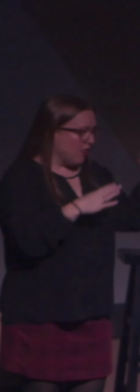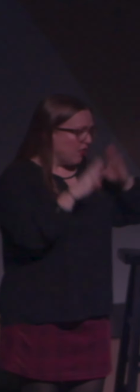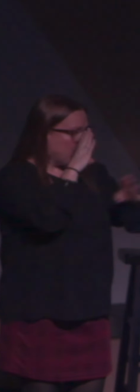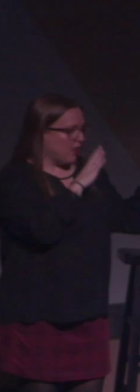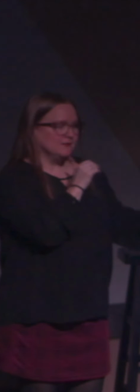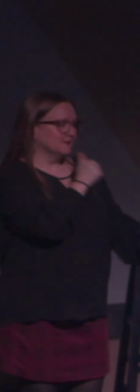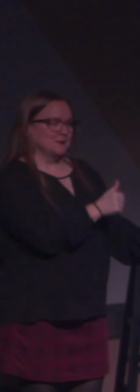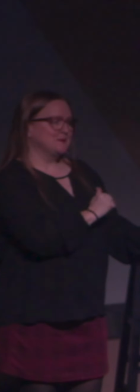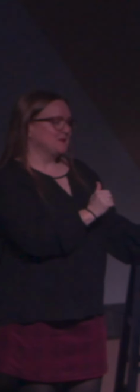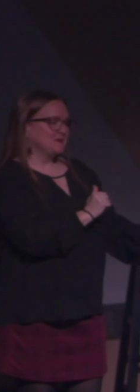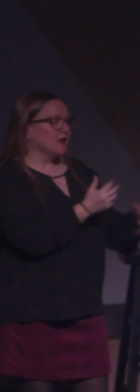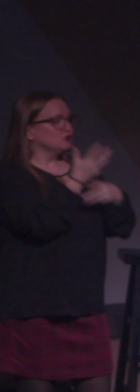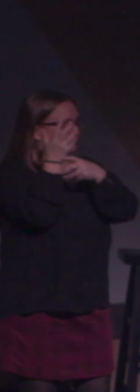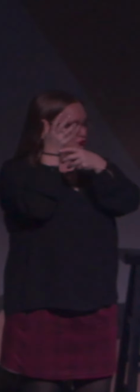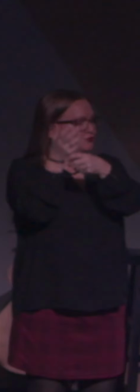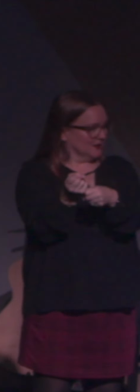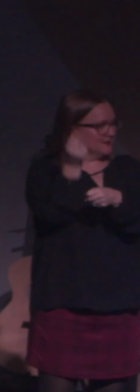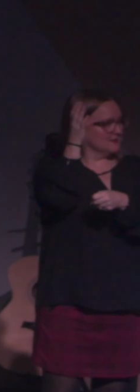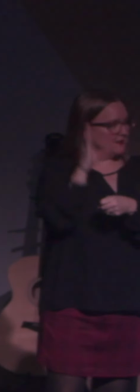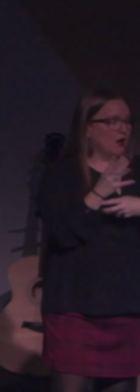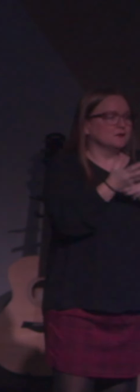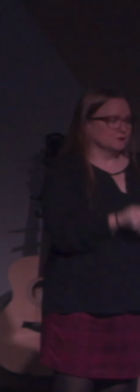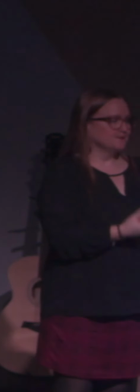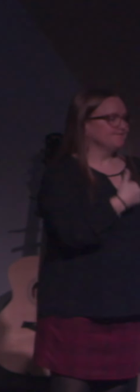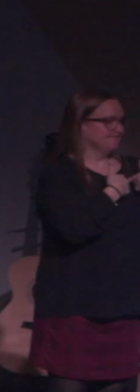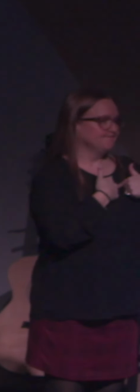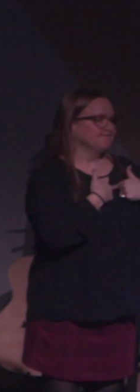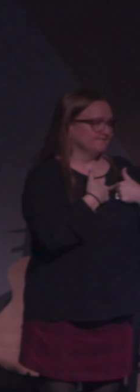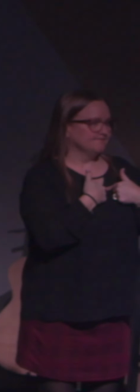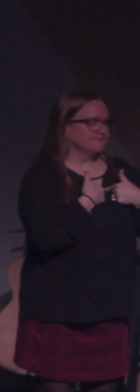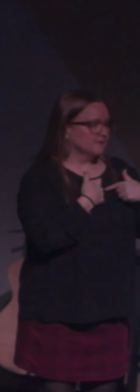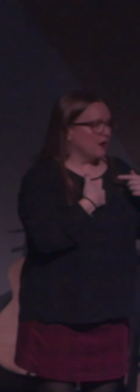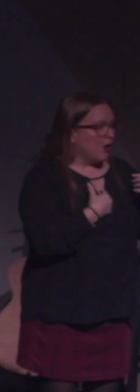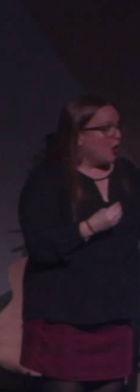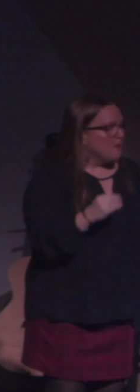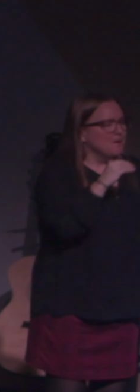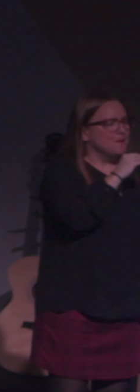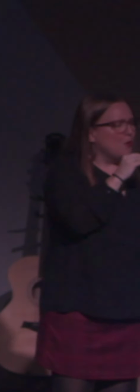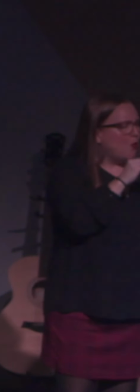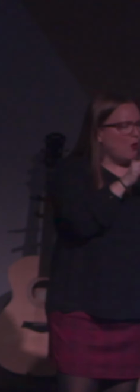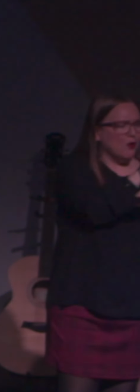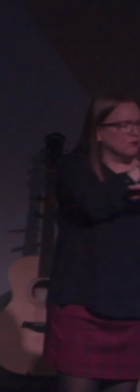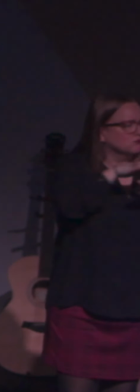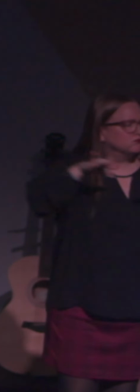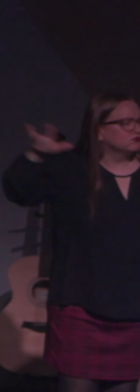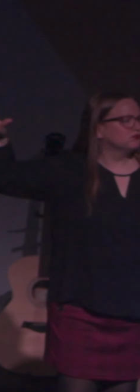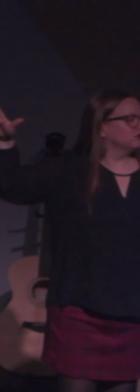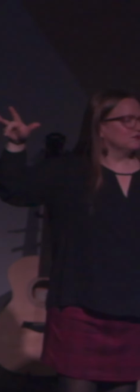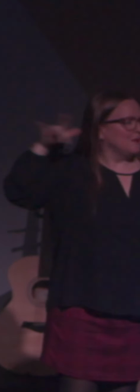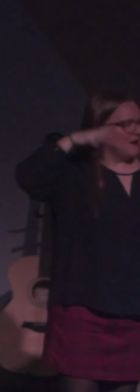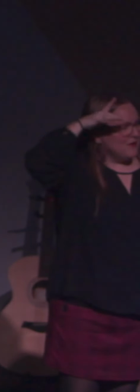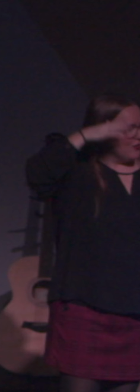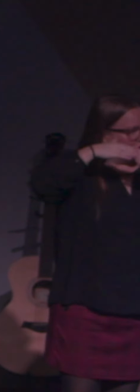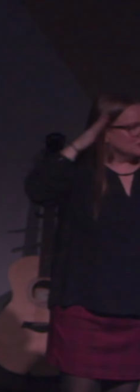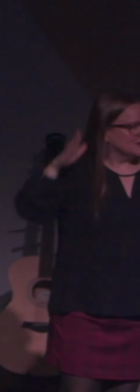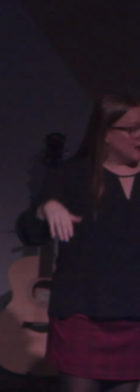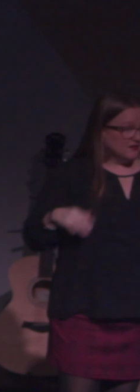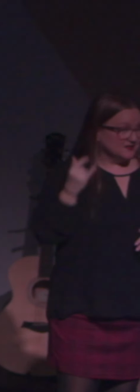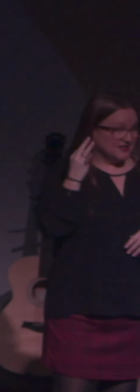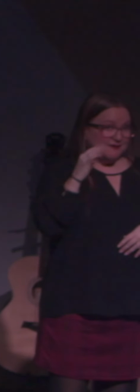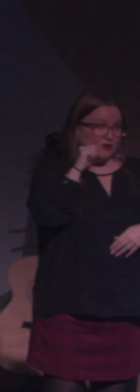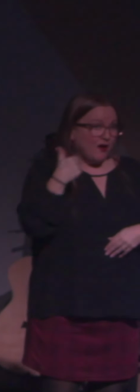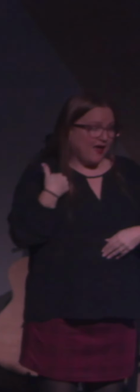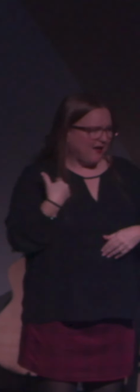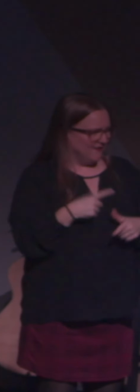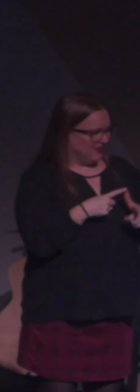troubled. Trust in God and trust also in me. There is more than enough room in my Father's house. If this were not so,